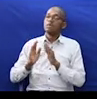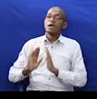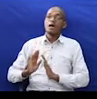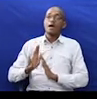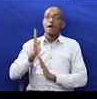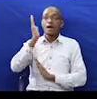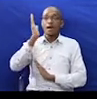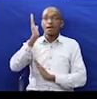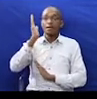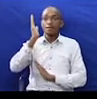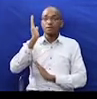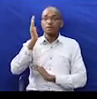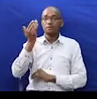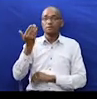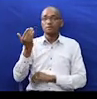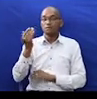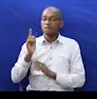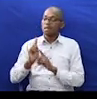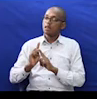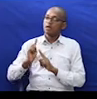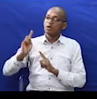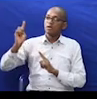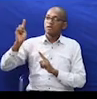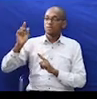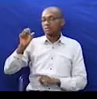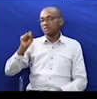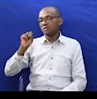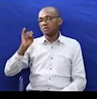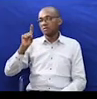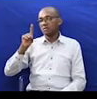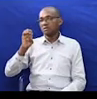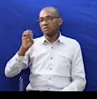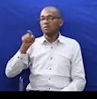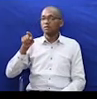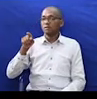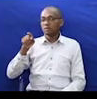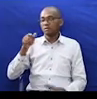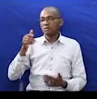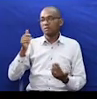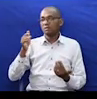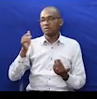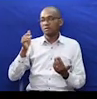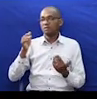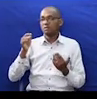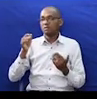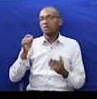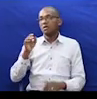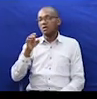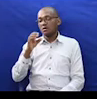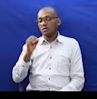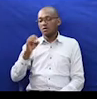hypotenuse, the longest side, and this one is opposite